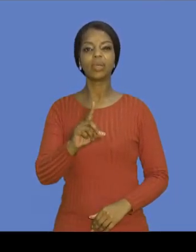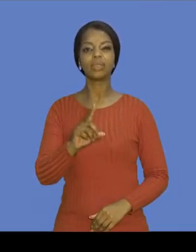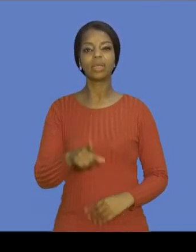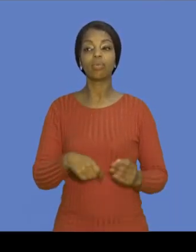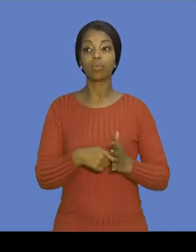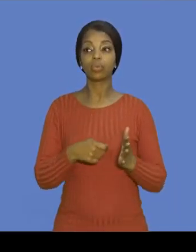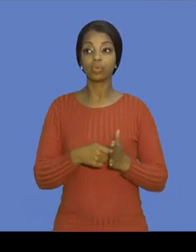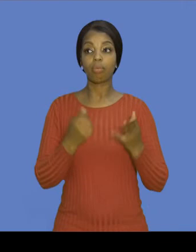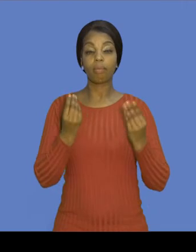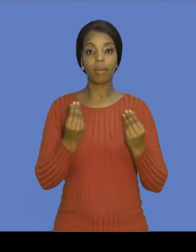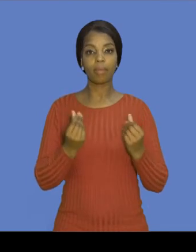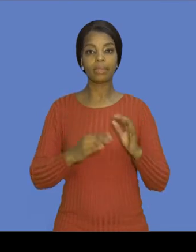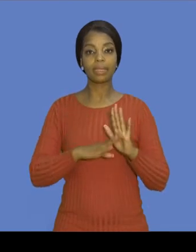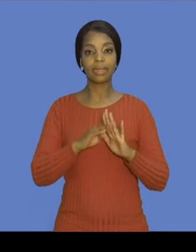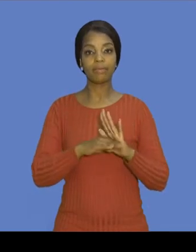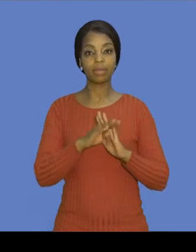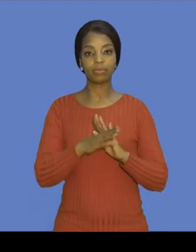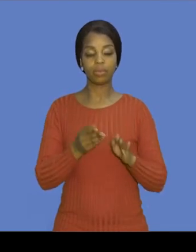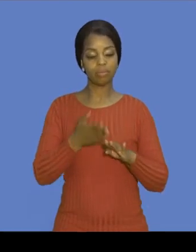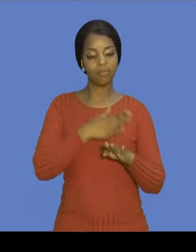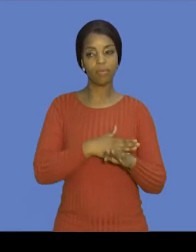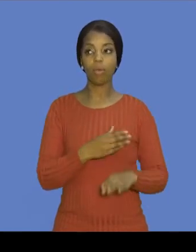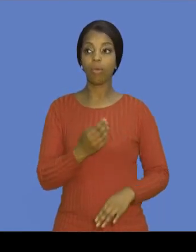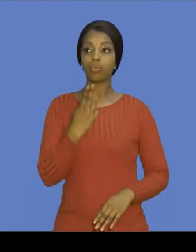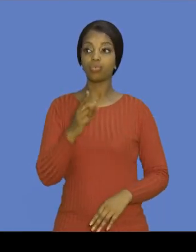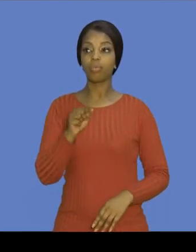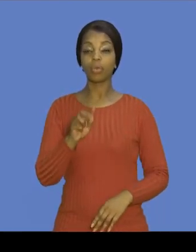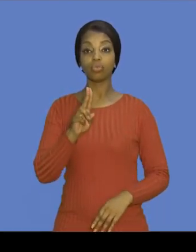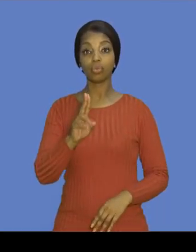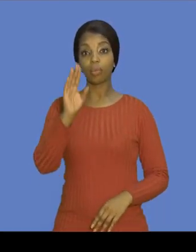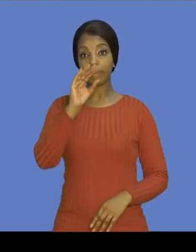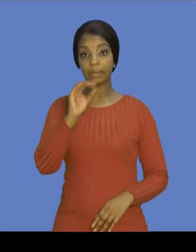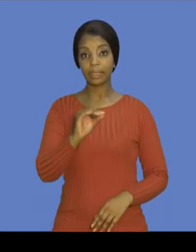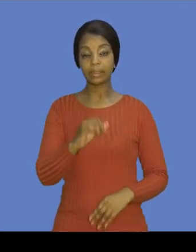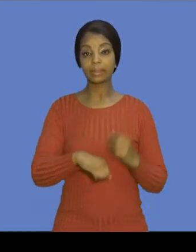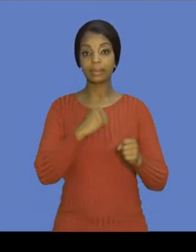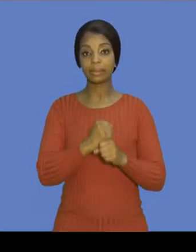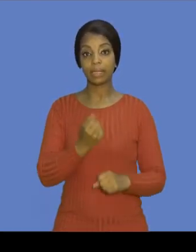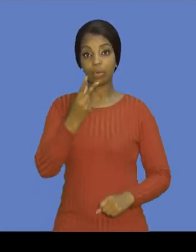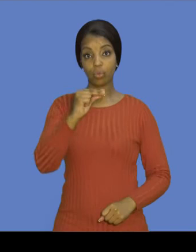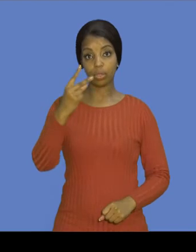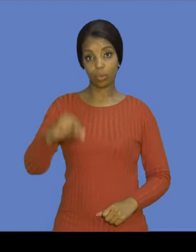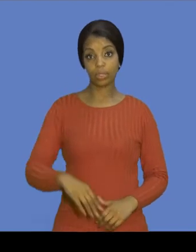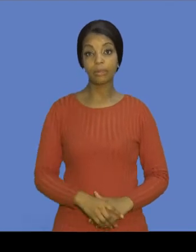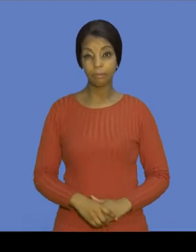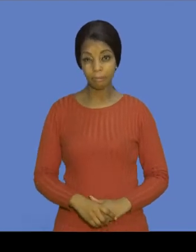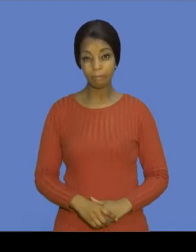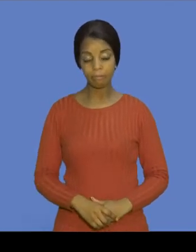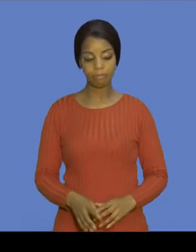inflation, which was 2.2 in June 2020, and then which was up from